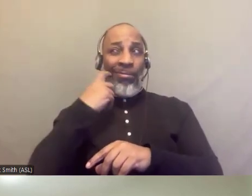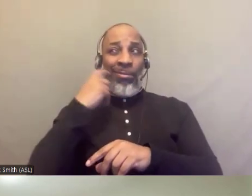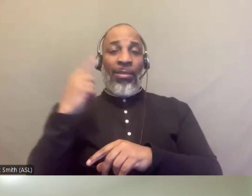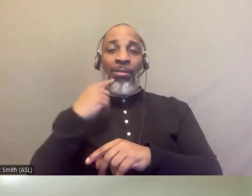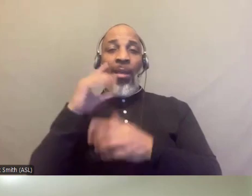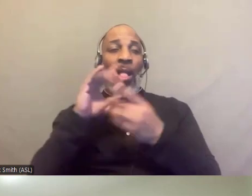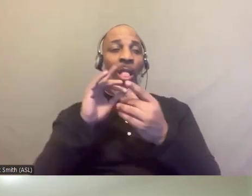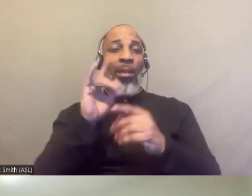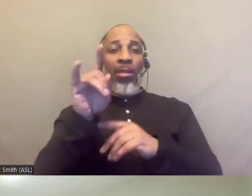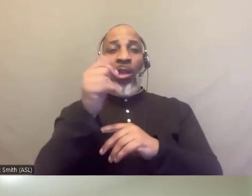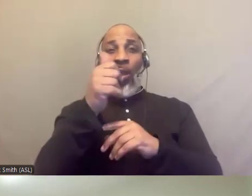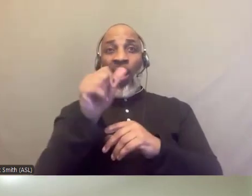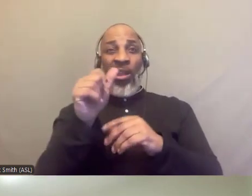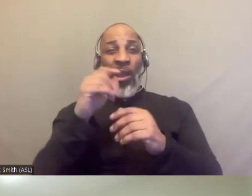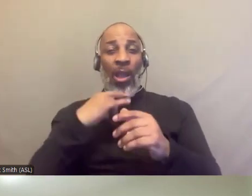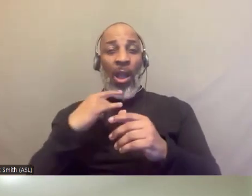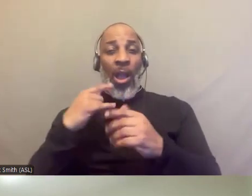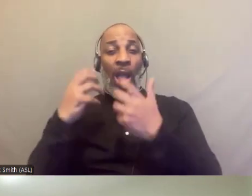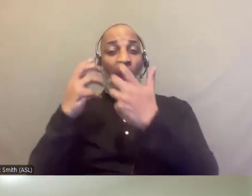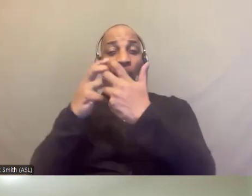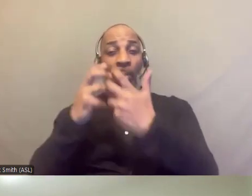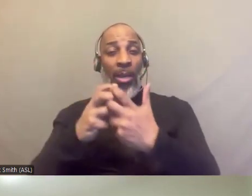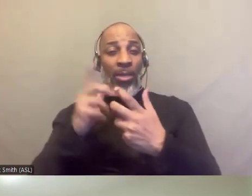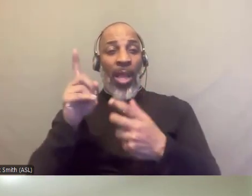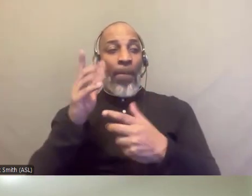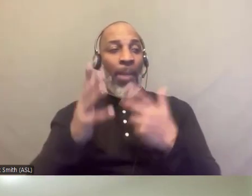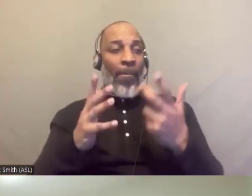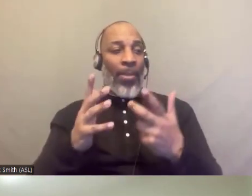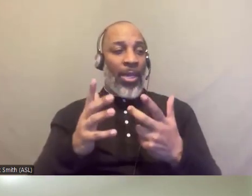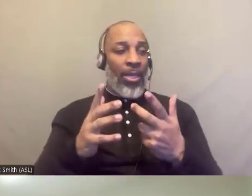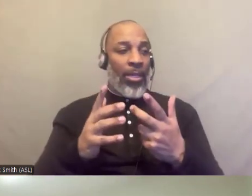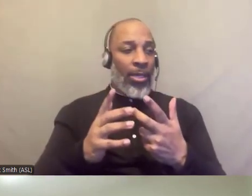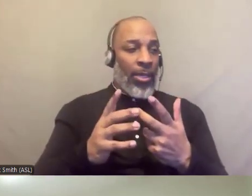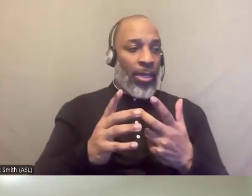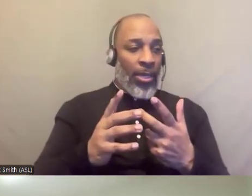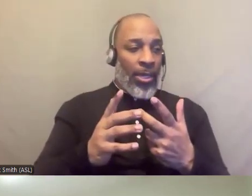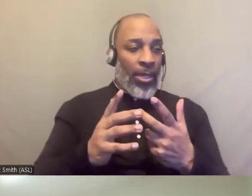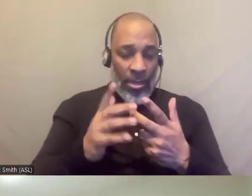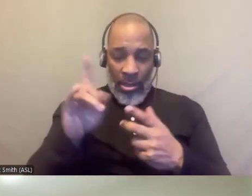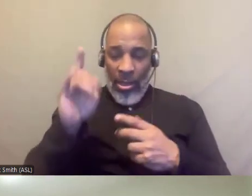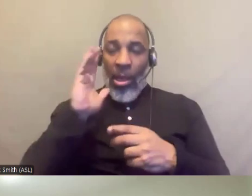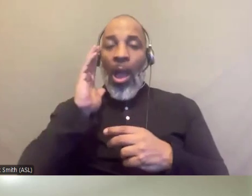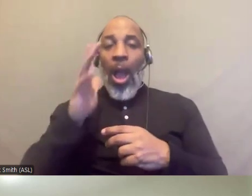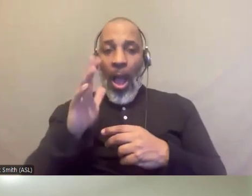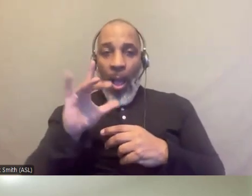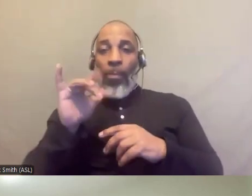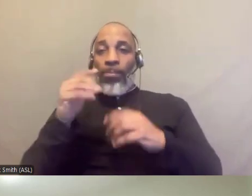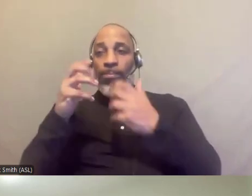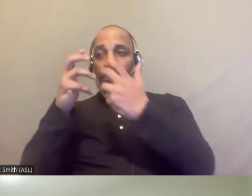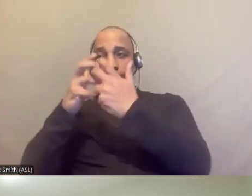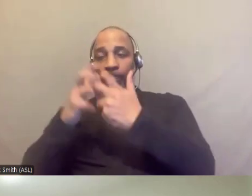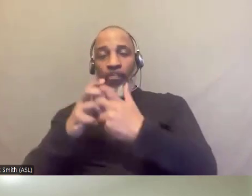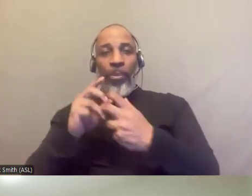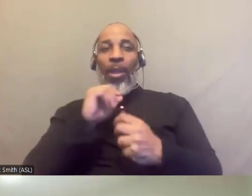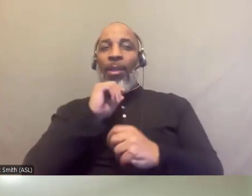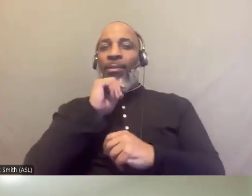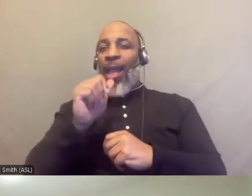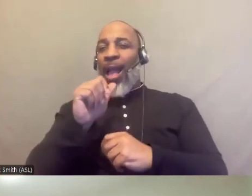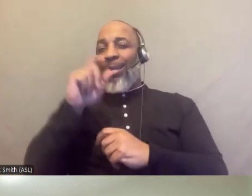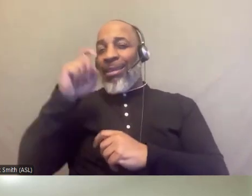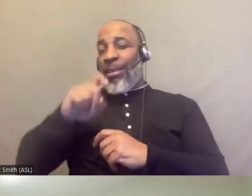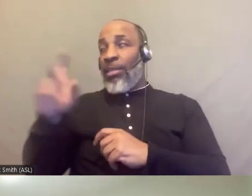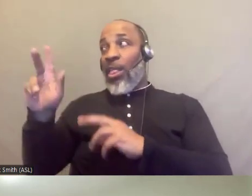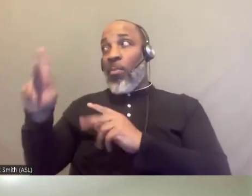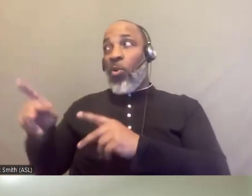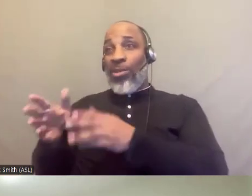there accommodations which might be effective? Effective meaning that there is an accommodation, not necessarily the one that the person